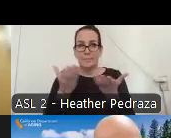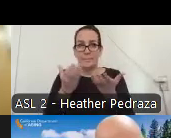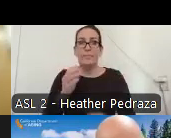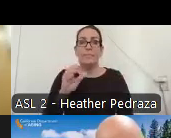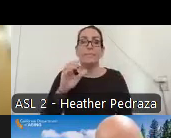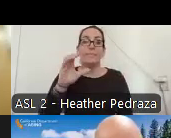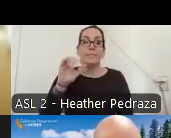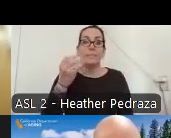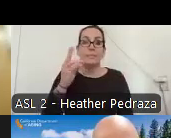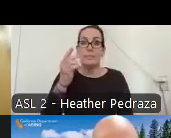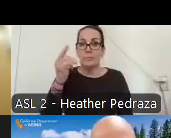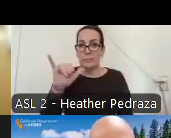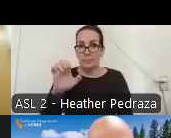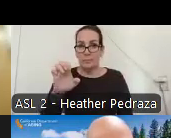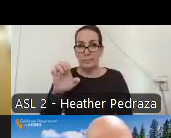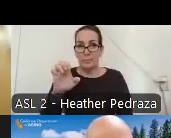Slurry.